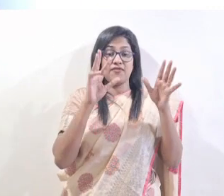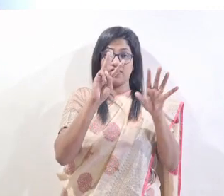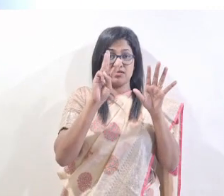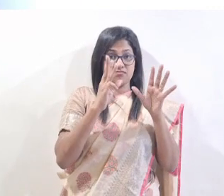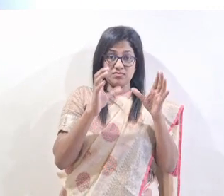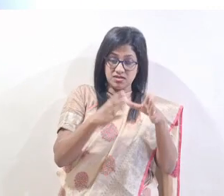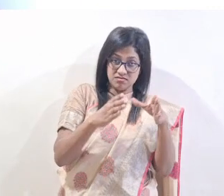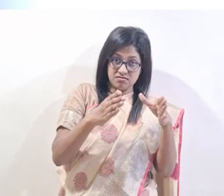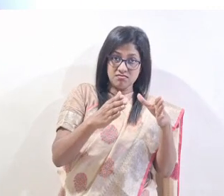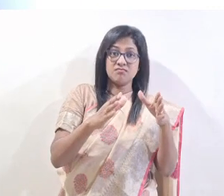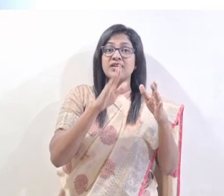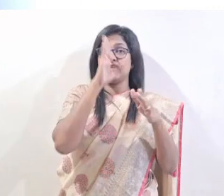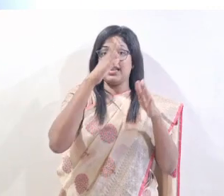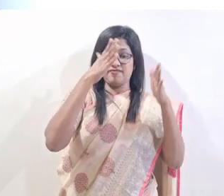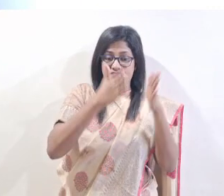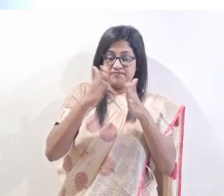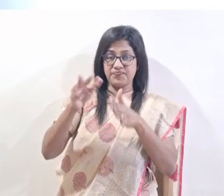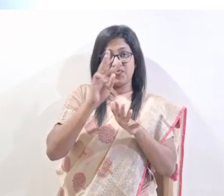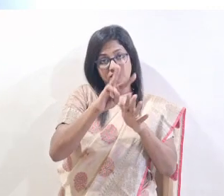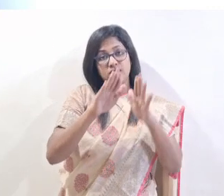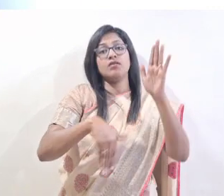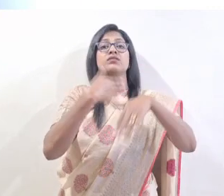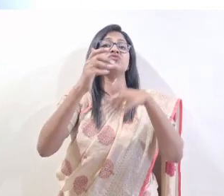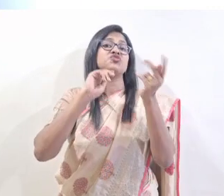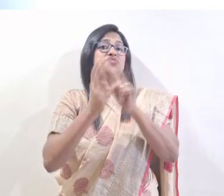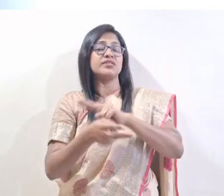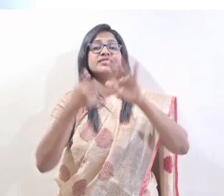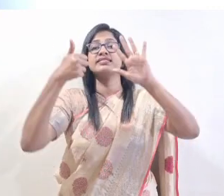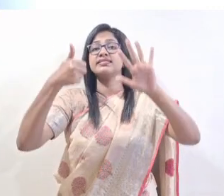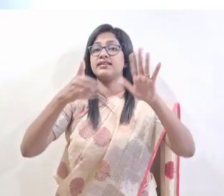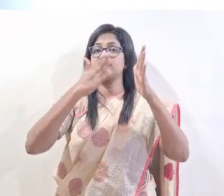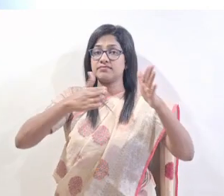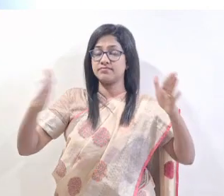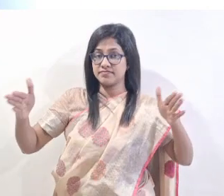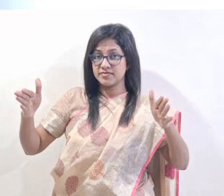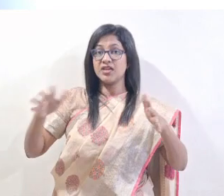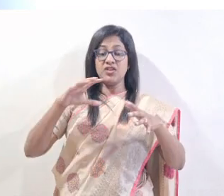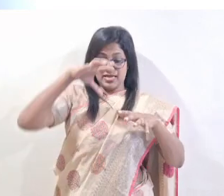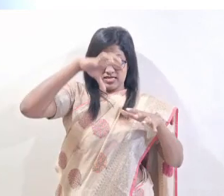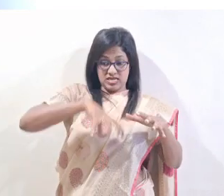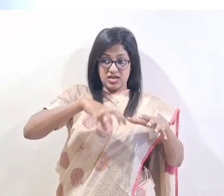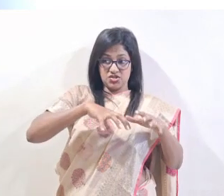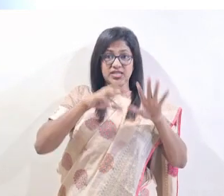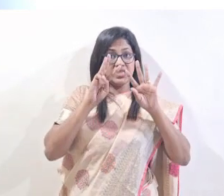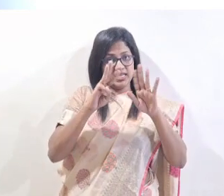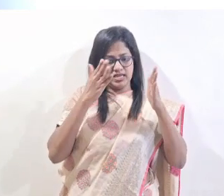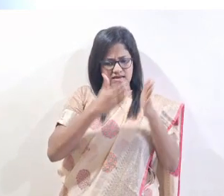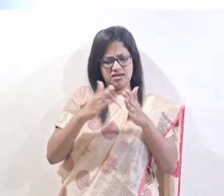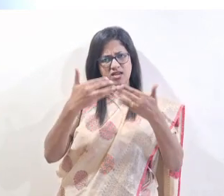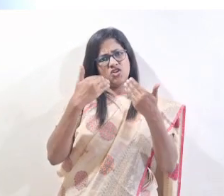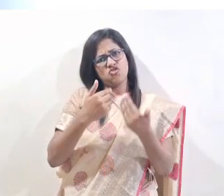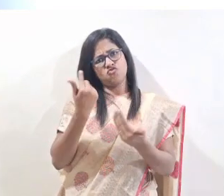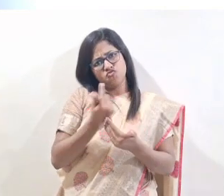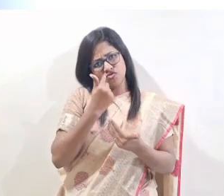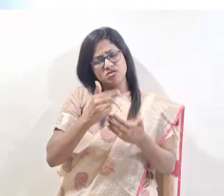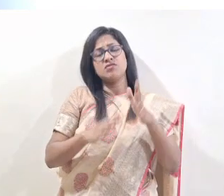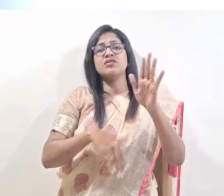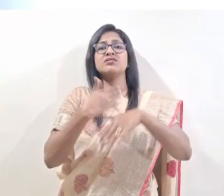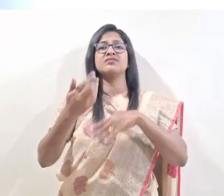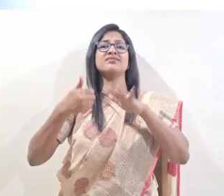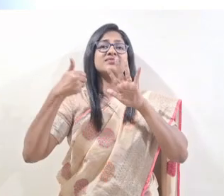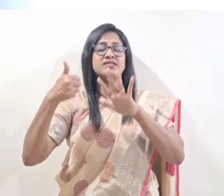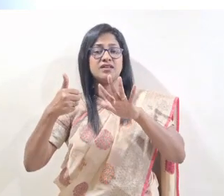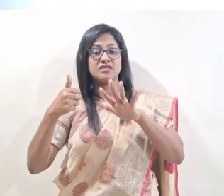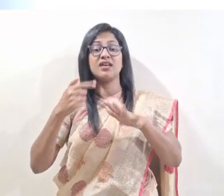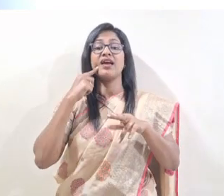train. Now, changing from a 3-car station to a 6-car station, if you use a